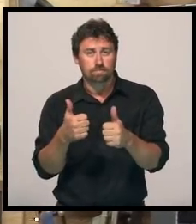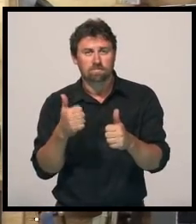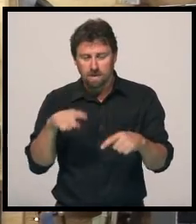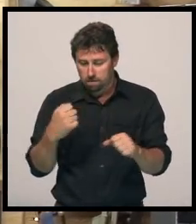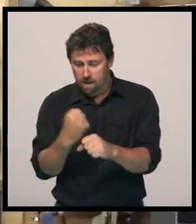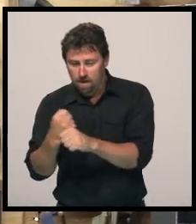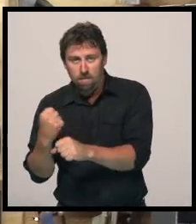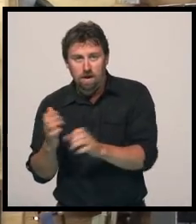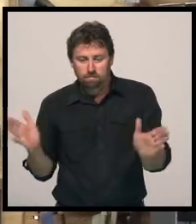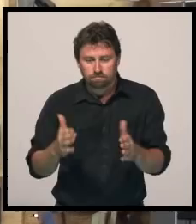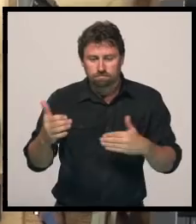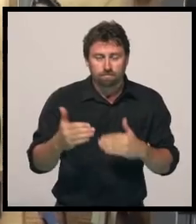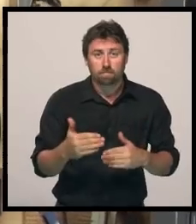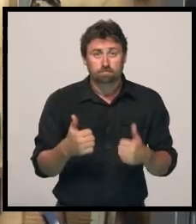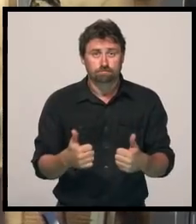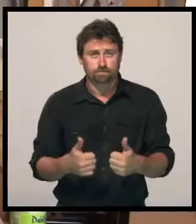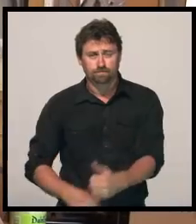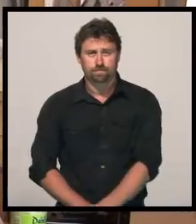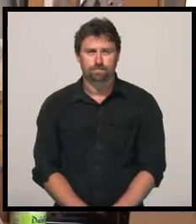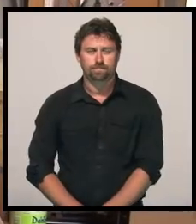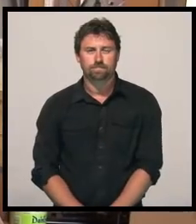and we'll start putting things together. Okay?